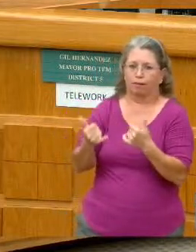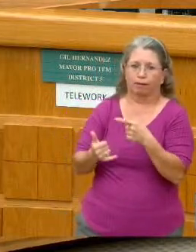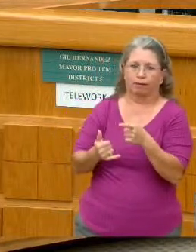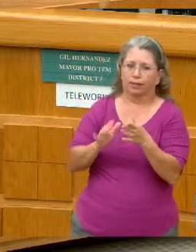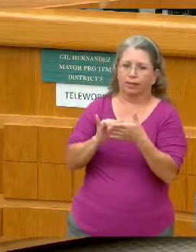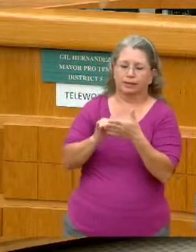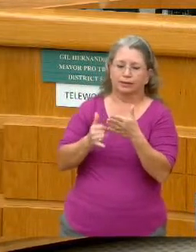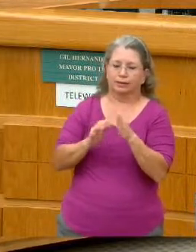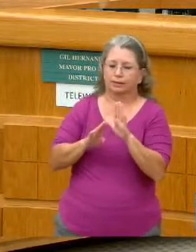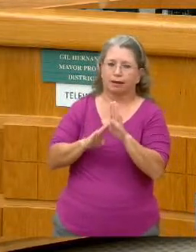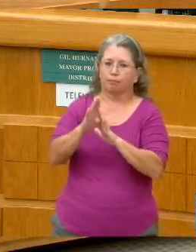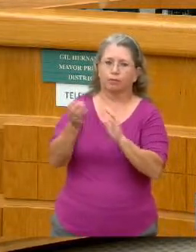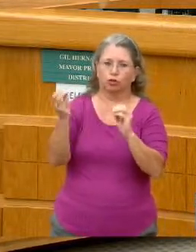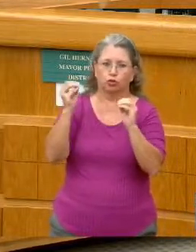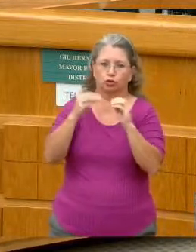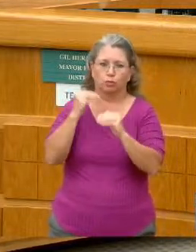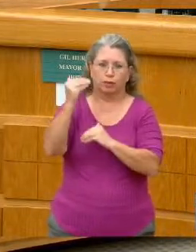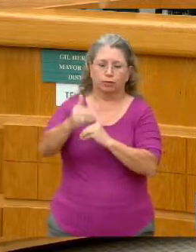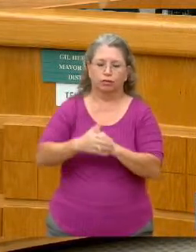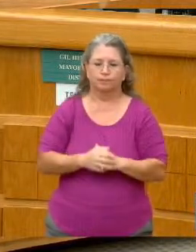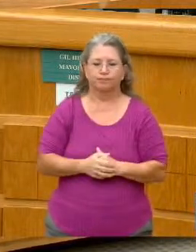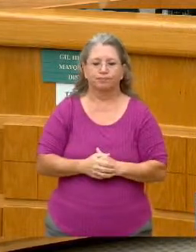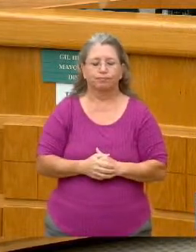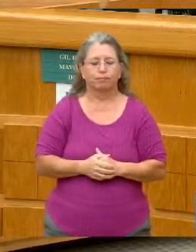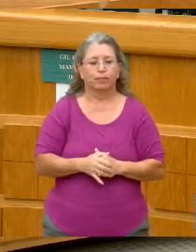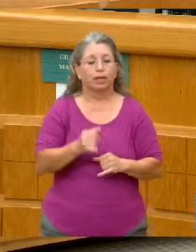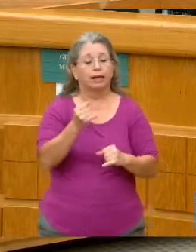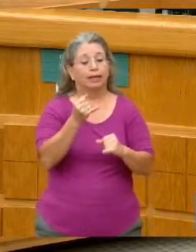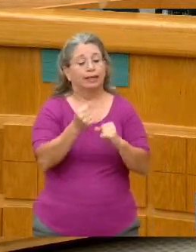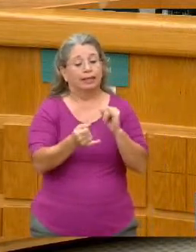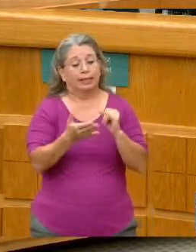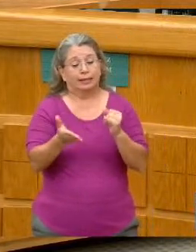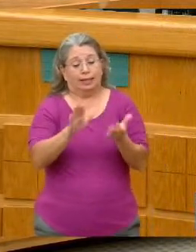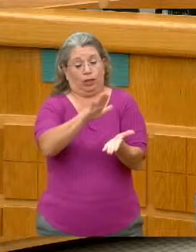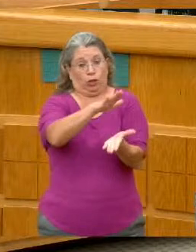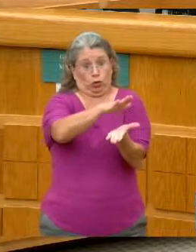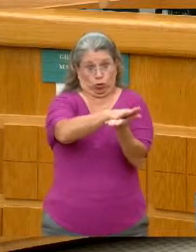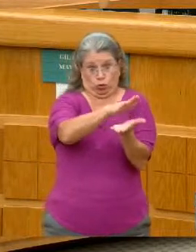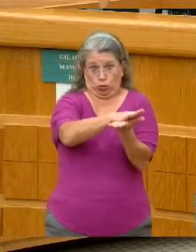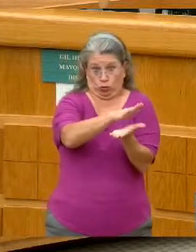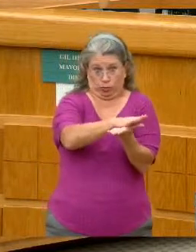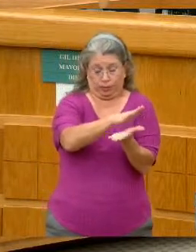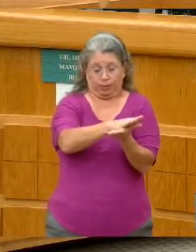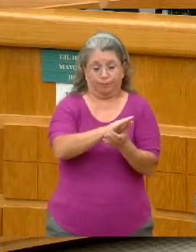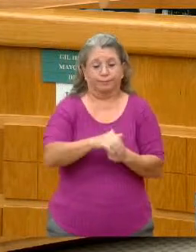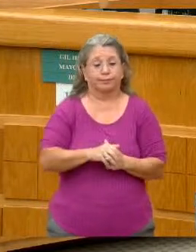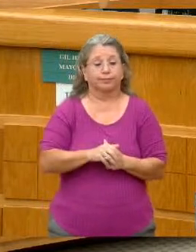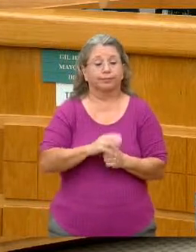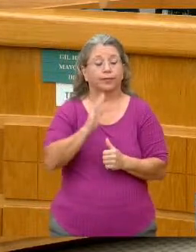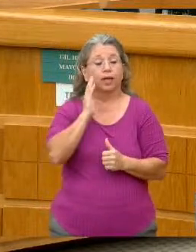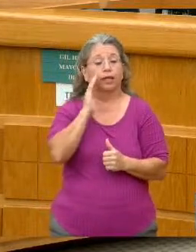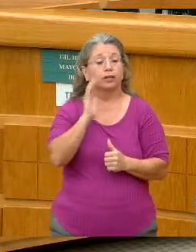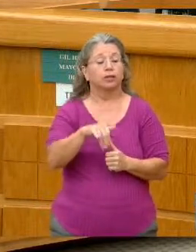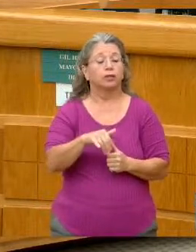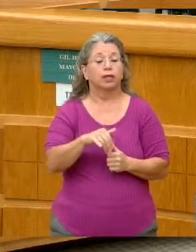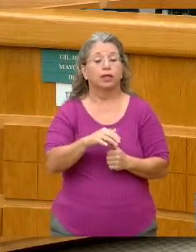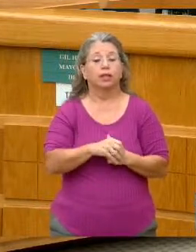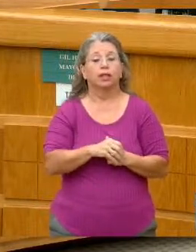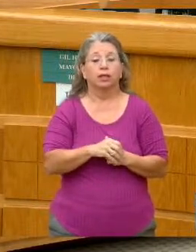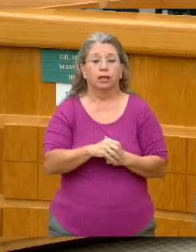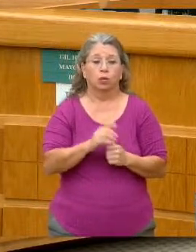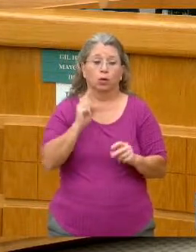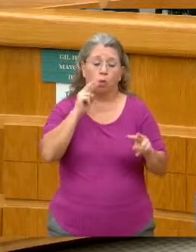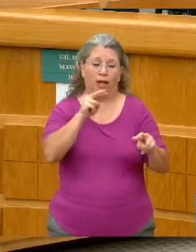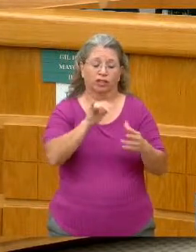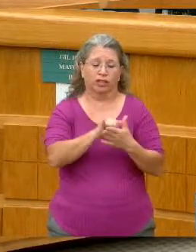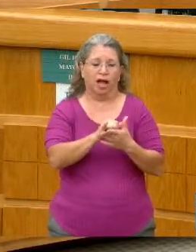Last thing, schools. I know we're all interested in what's going on in the schools, and we're going to keep watching this. The professional and technical schools have been